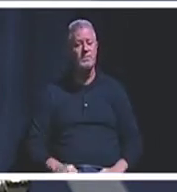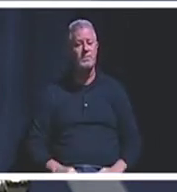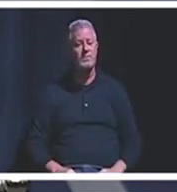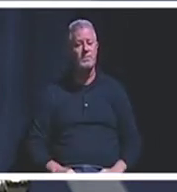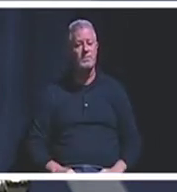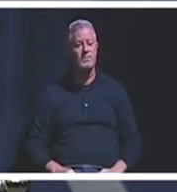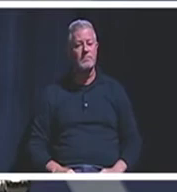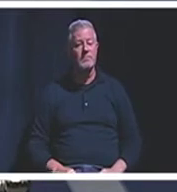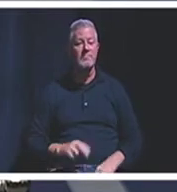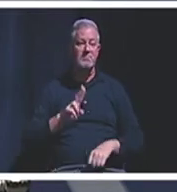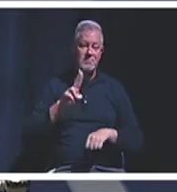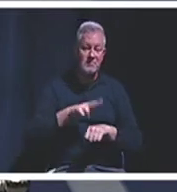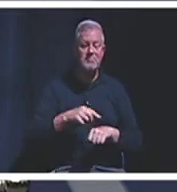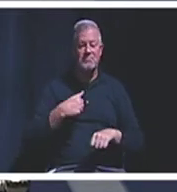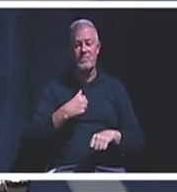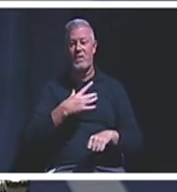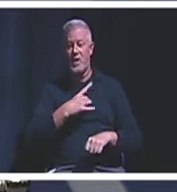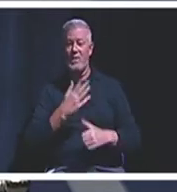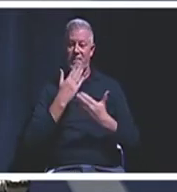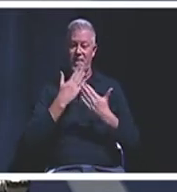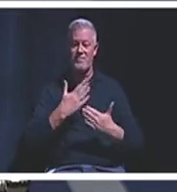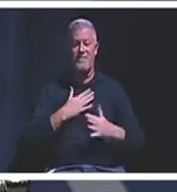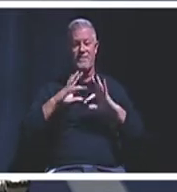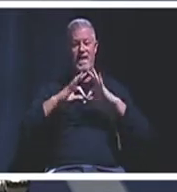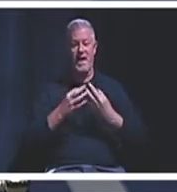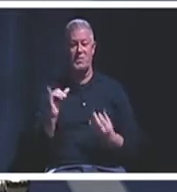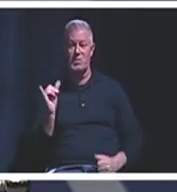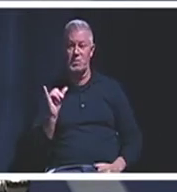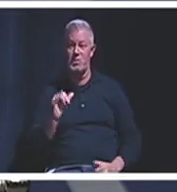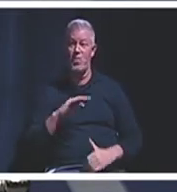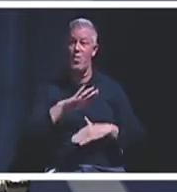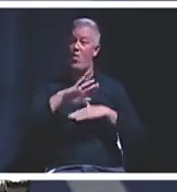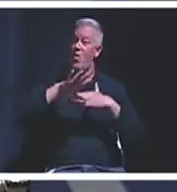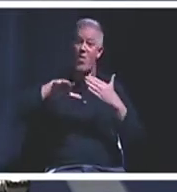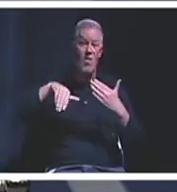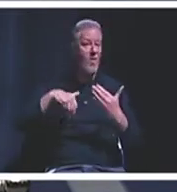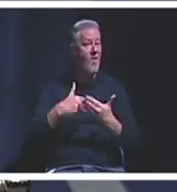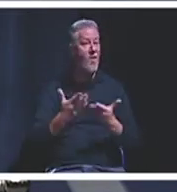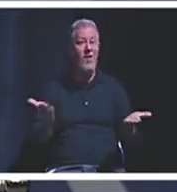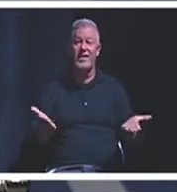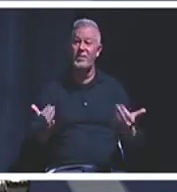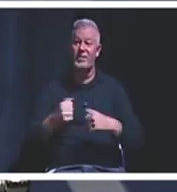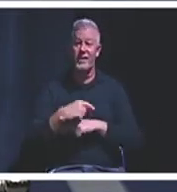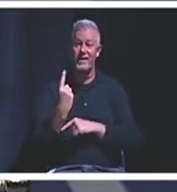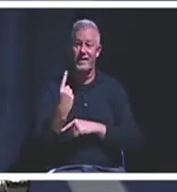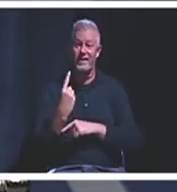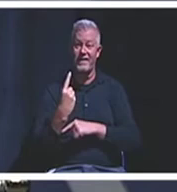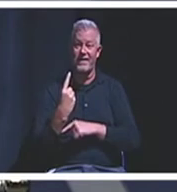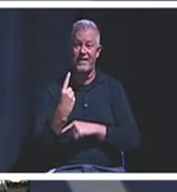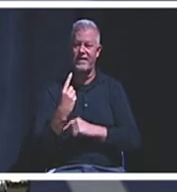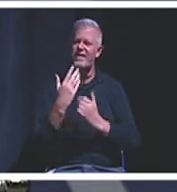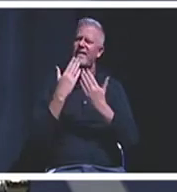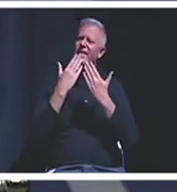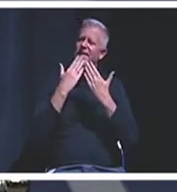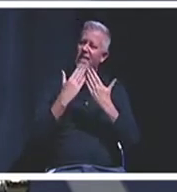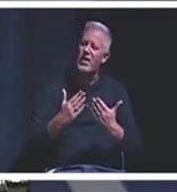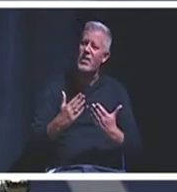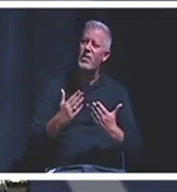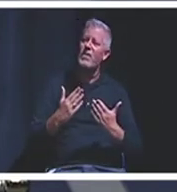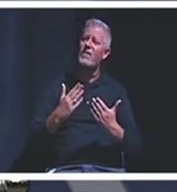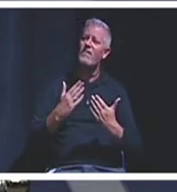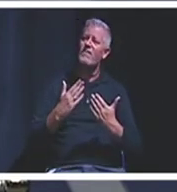Of course, I would like to thank my family, who are all present here today. Thank you for not giving up on